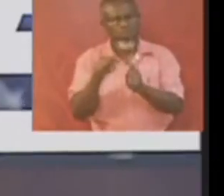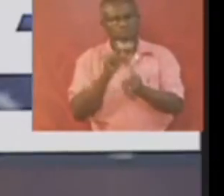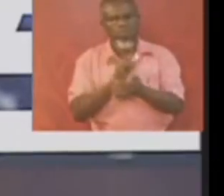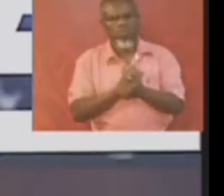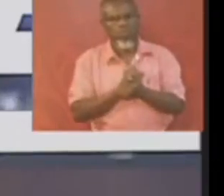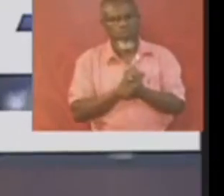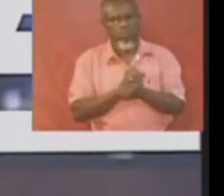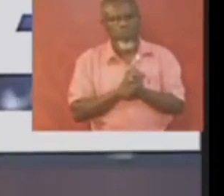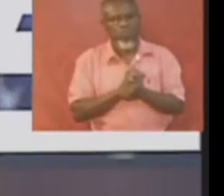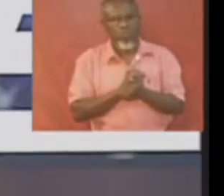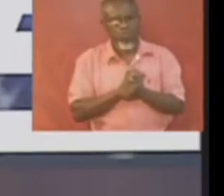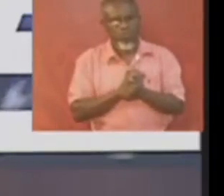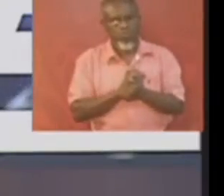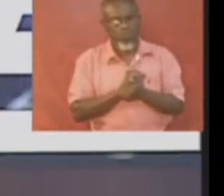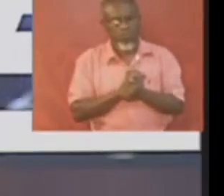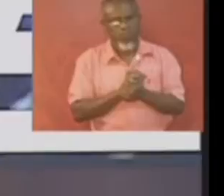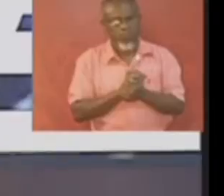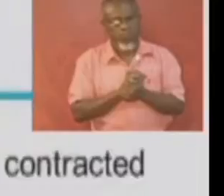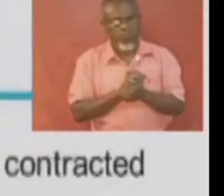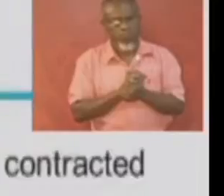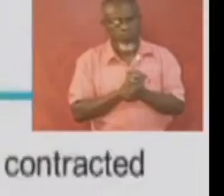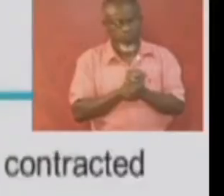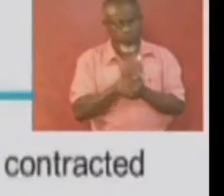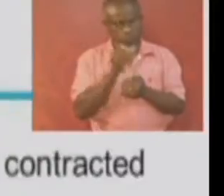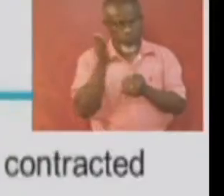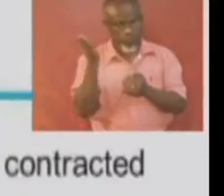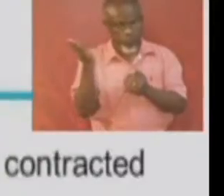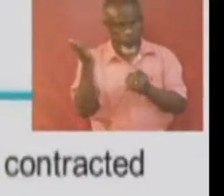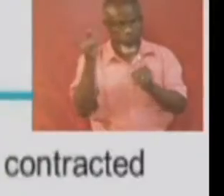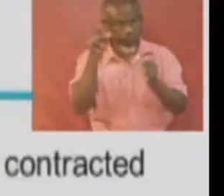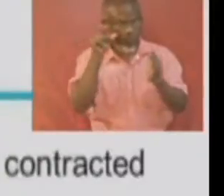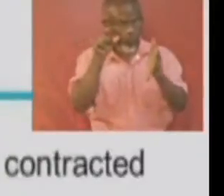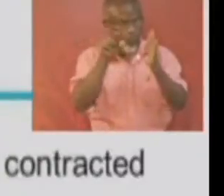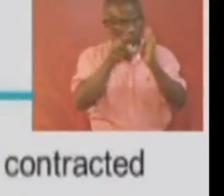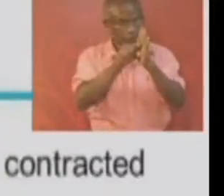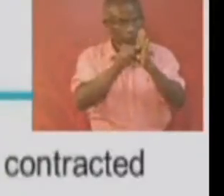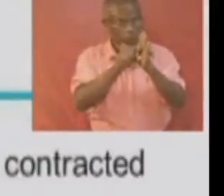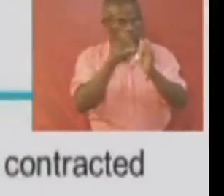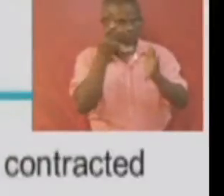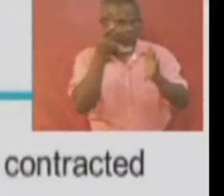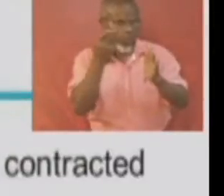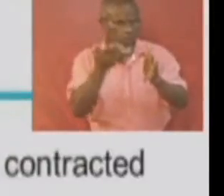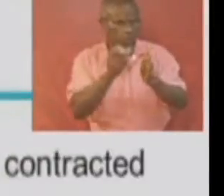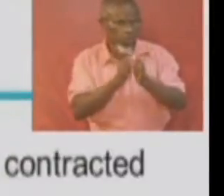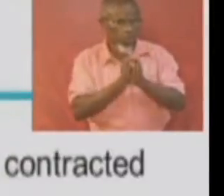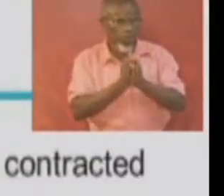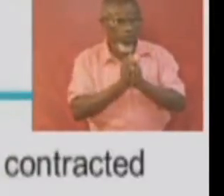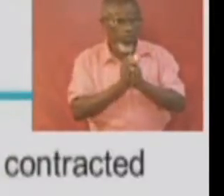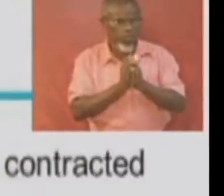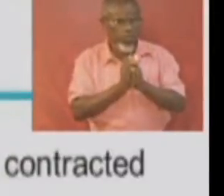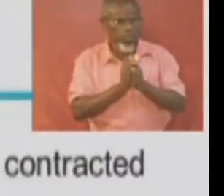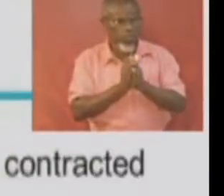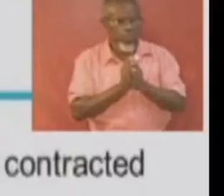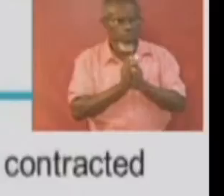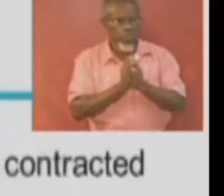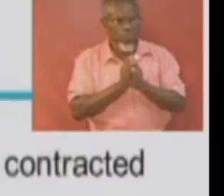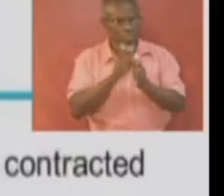measures. Can I have the next slide, please? So we have had, as you heard this morning, the update,